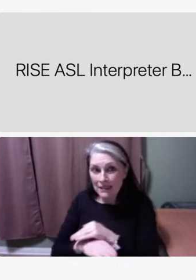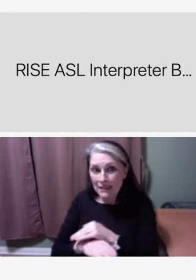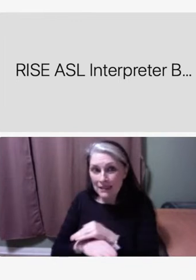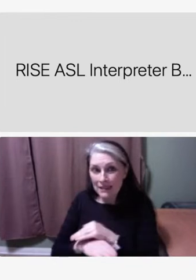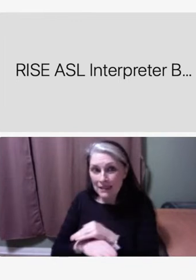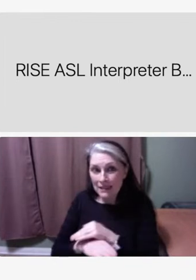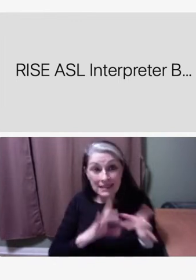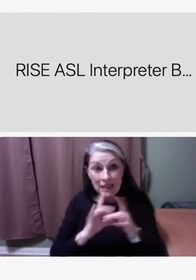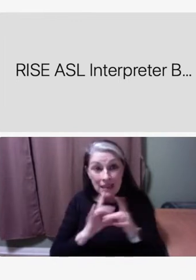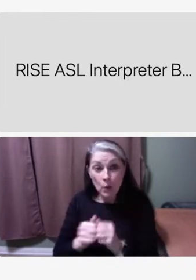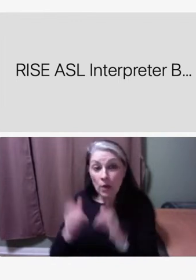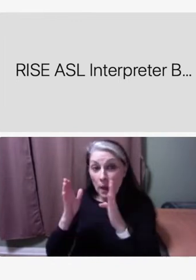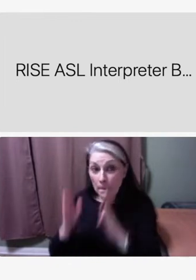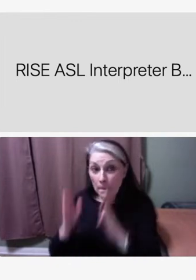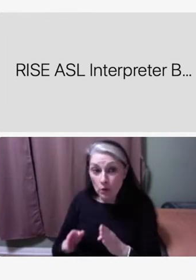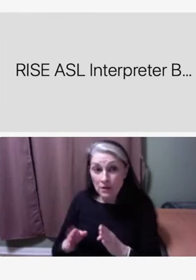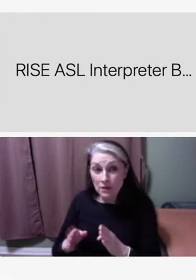access cards throughout the whole district.